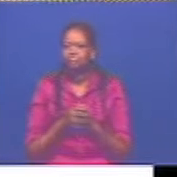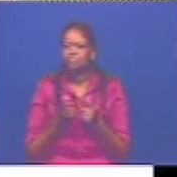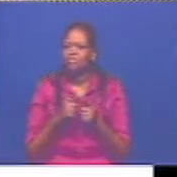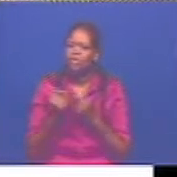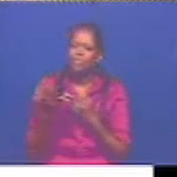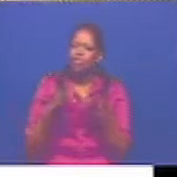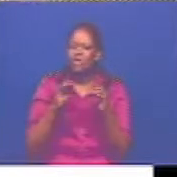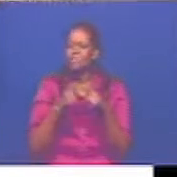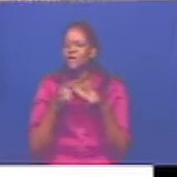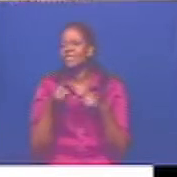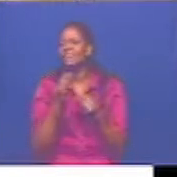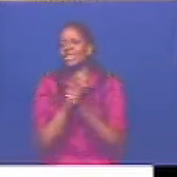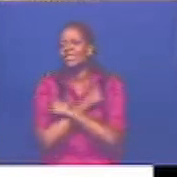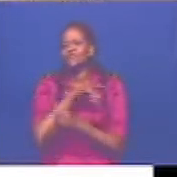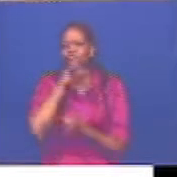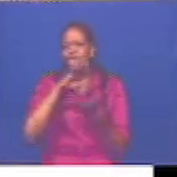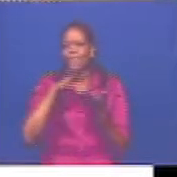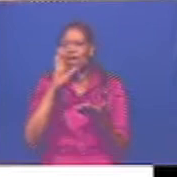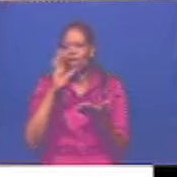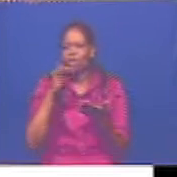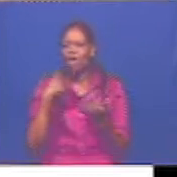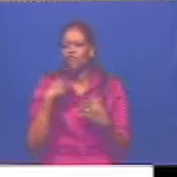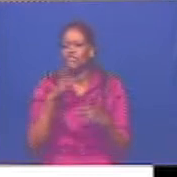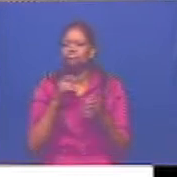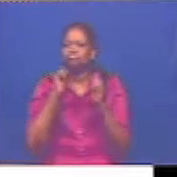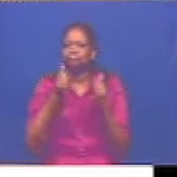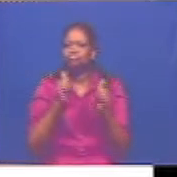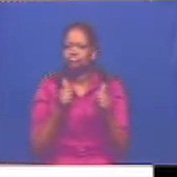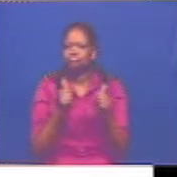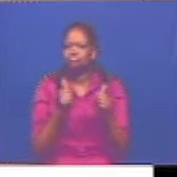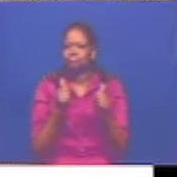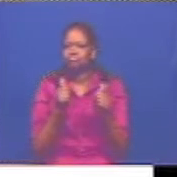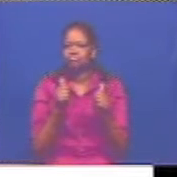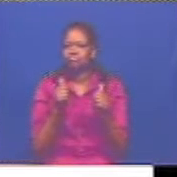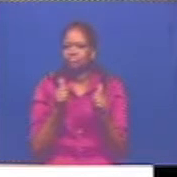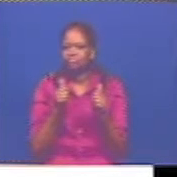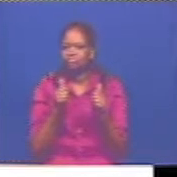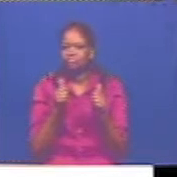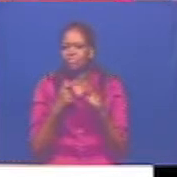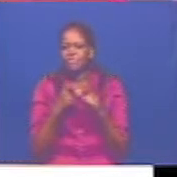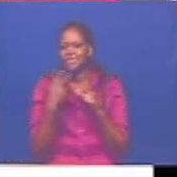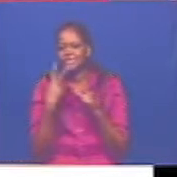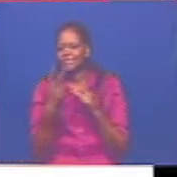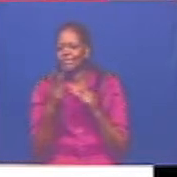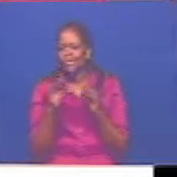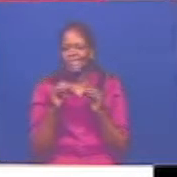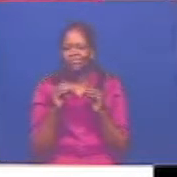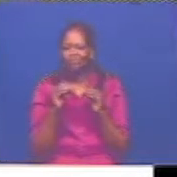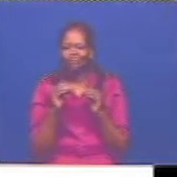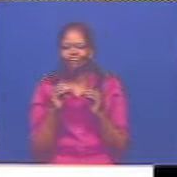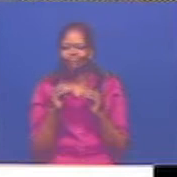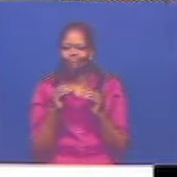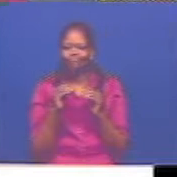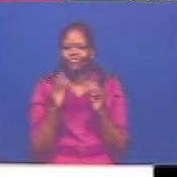hizo ni quality. Kuna nyimbo zimehit kama Odi Dance. Utanambia ni quality ambayo inaweza compete